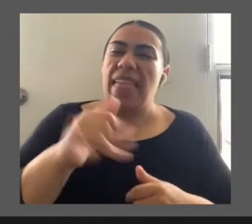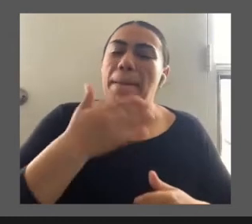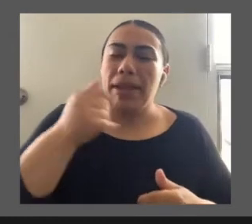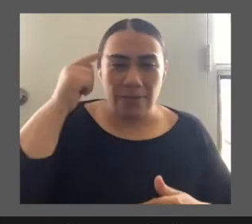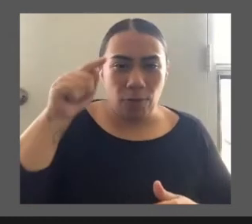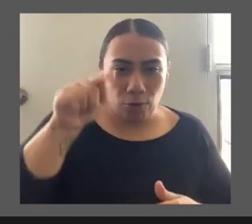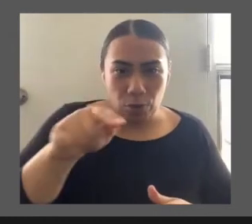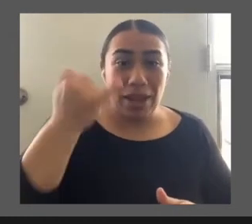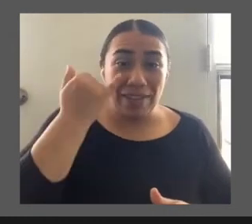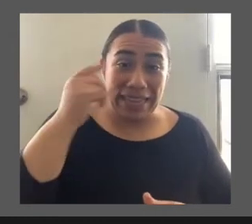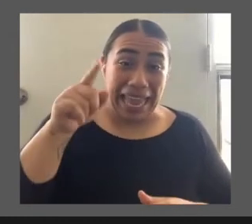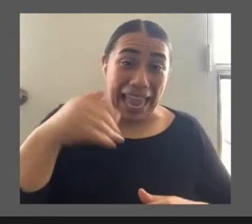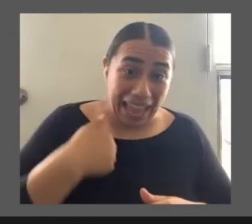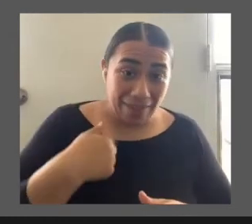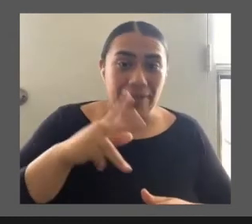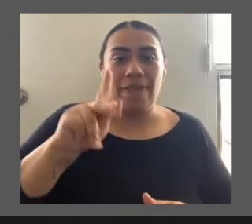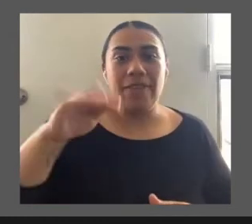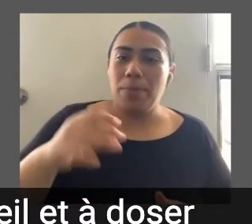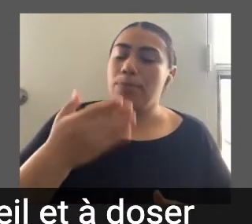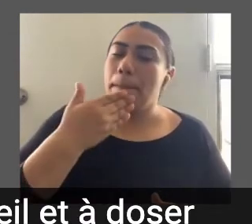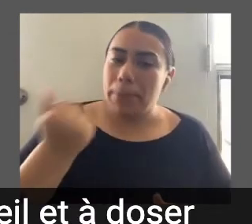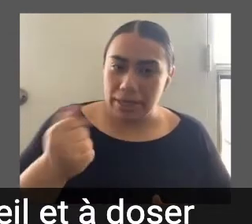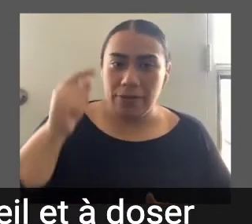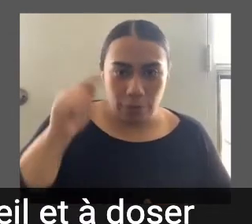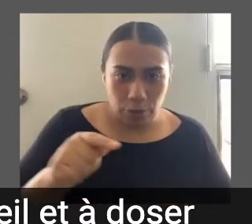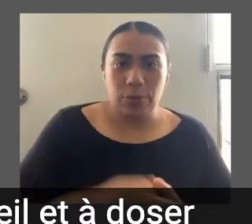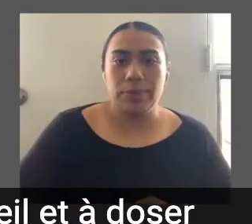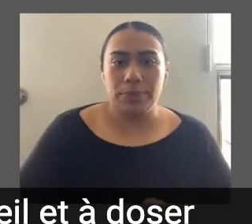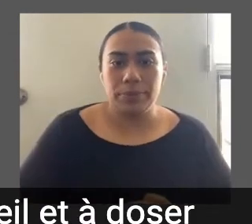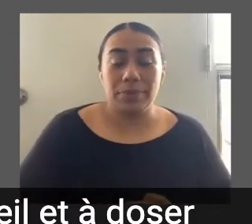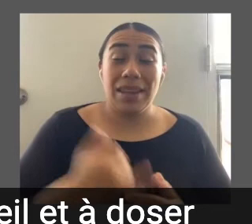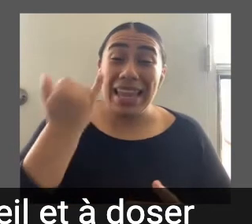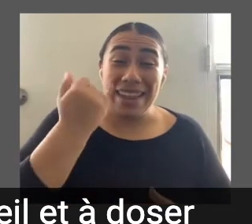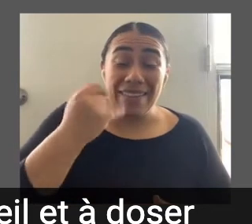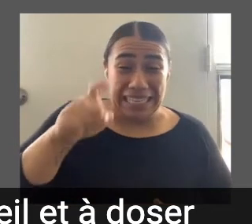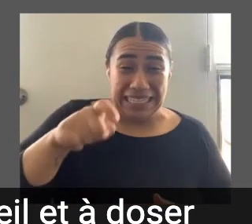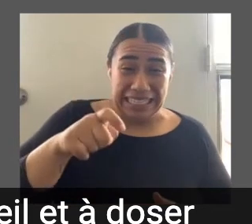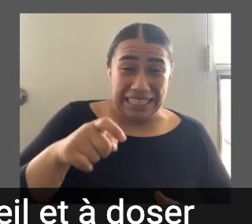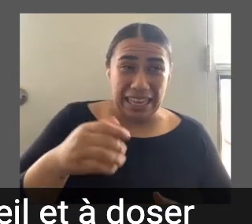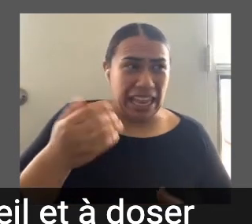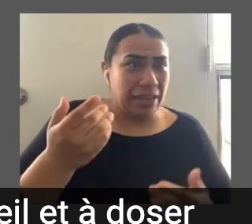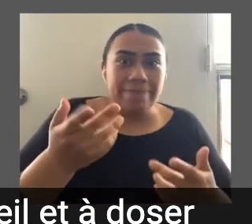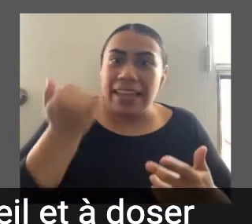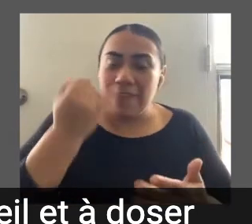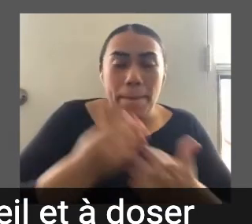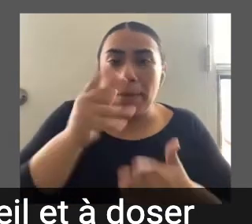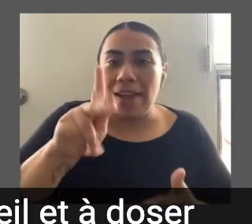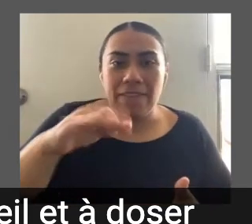a wide variety of the medical devices and can provide you with assistance on how to use your device and how to dose properly.